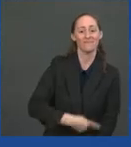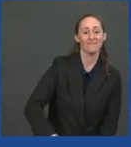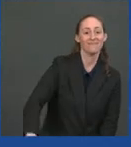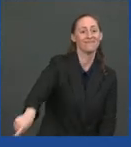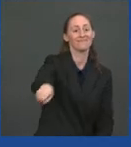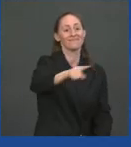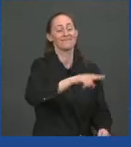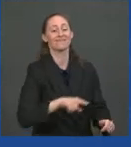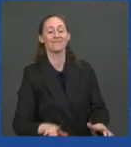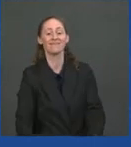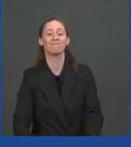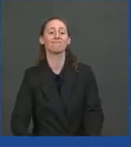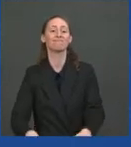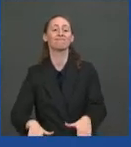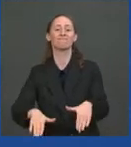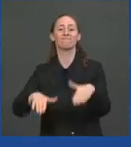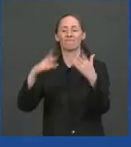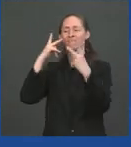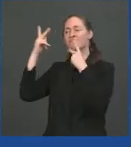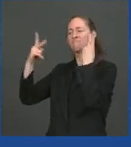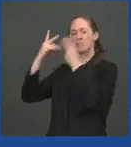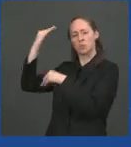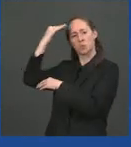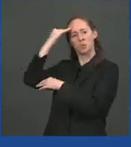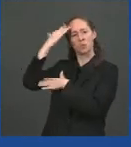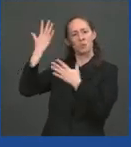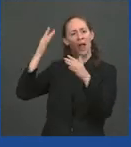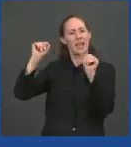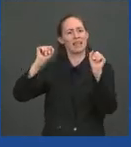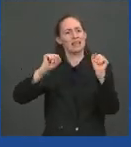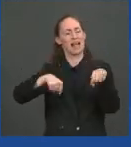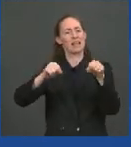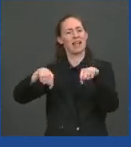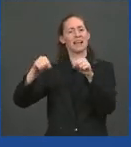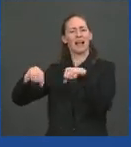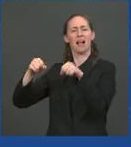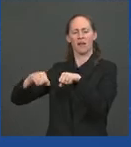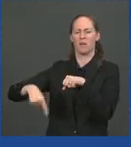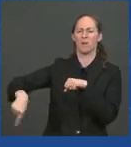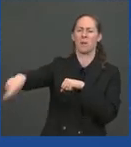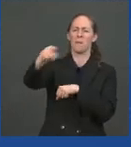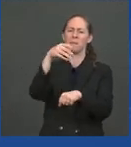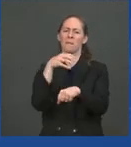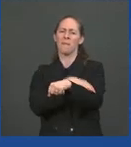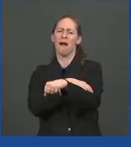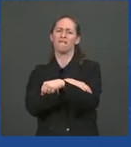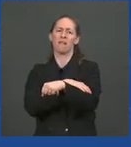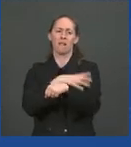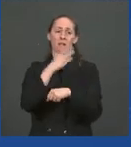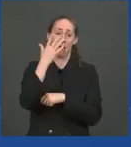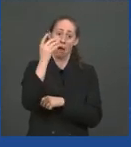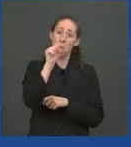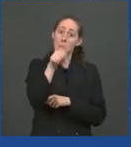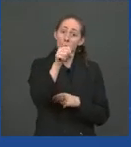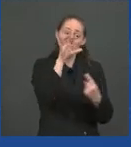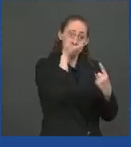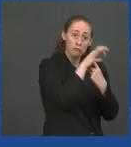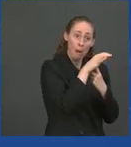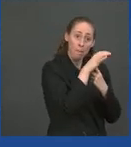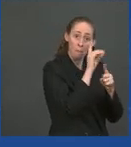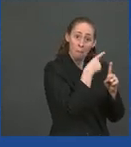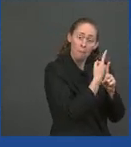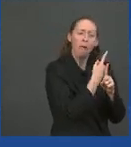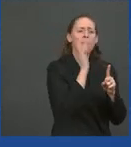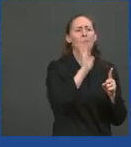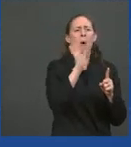possible. And that's the power of the team's example, and not just winning the title. Last year as a team, you took a